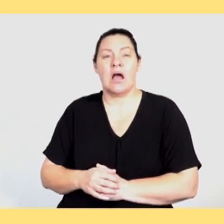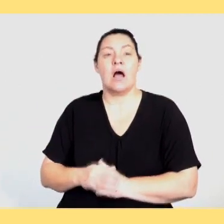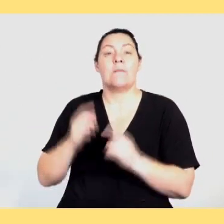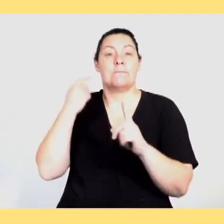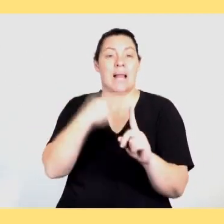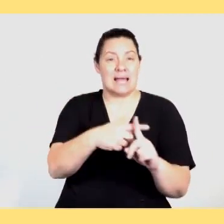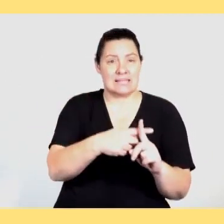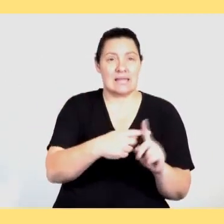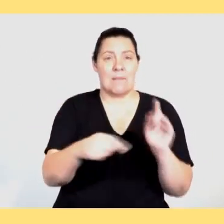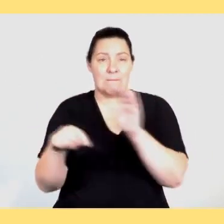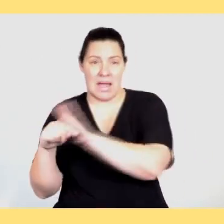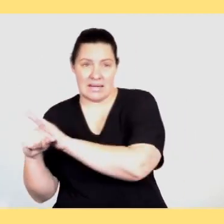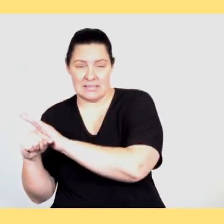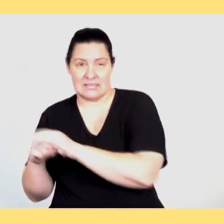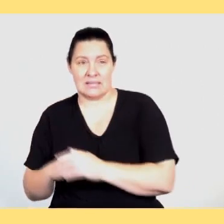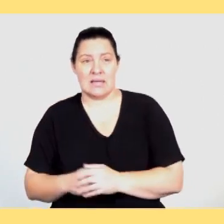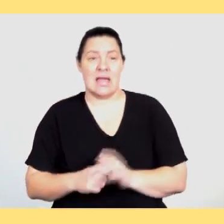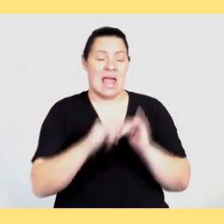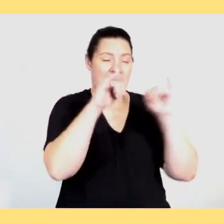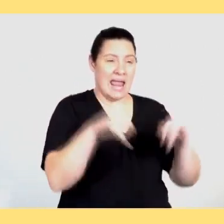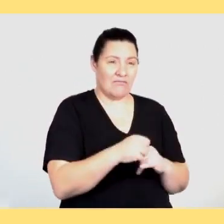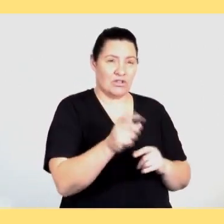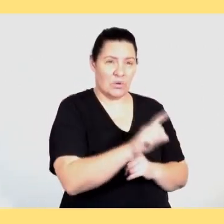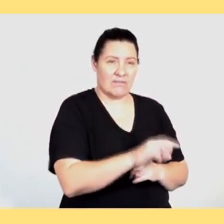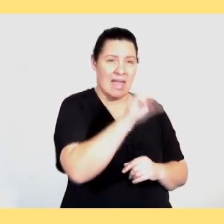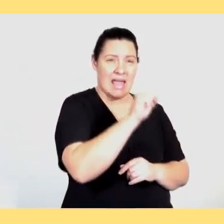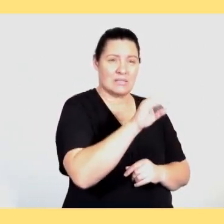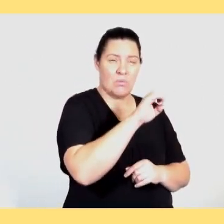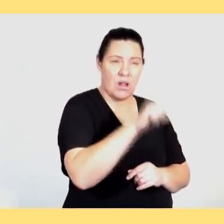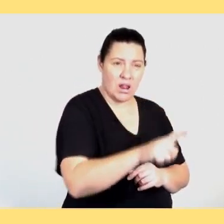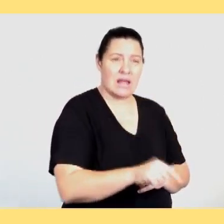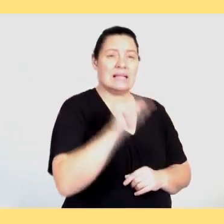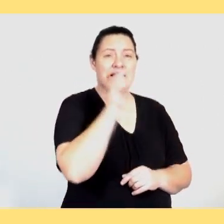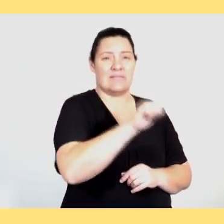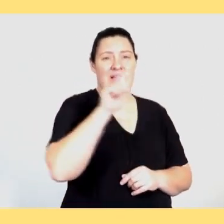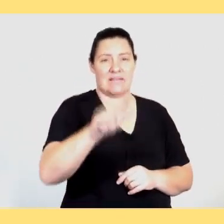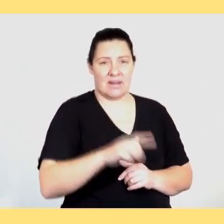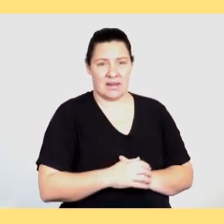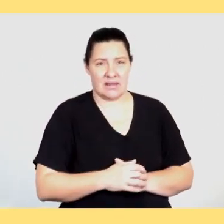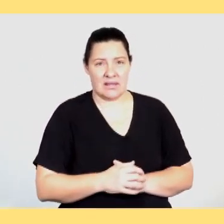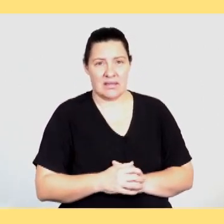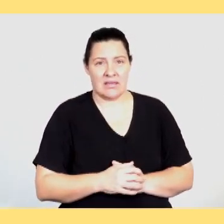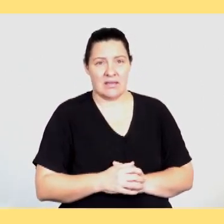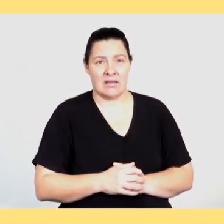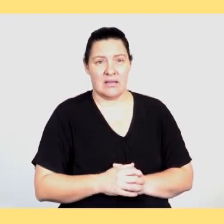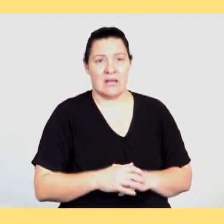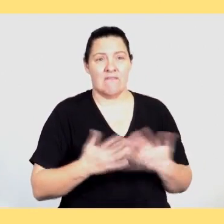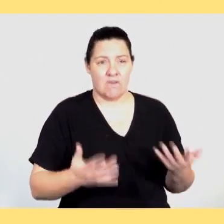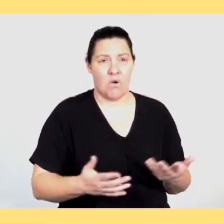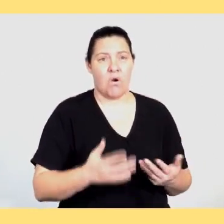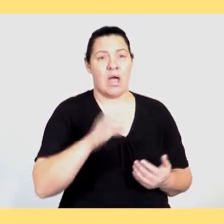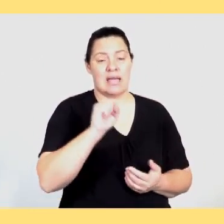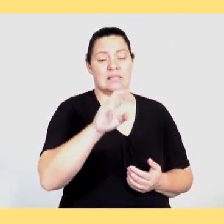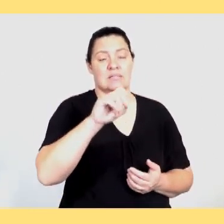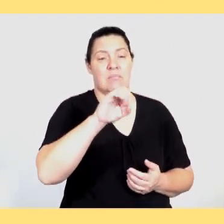Remember, plus, minus. Invoice number what for S small? 77. Invoice 77 for